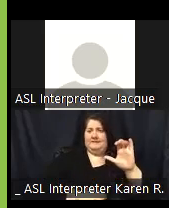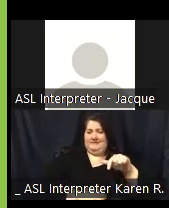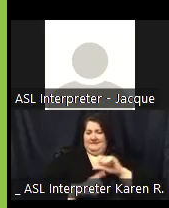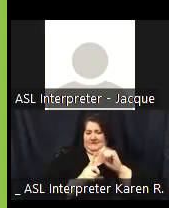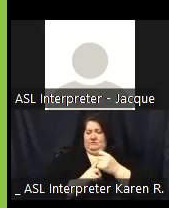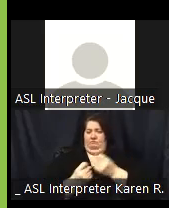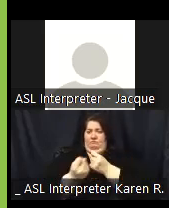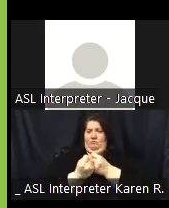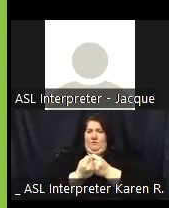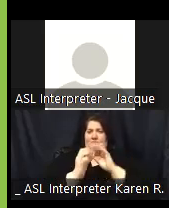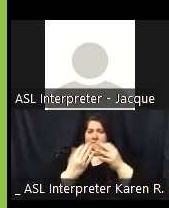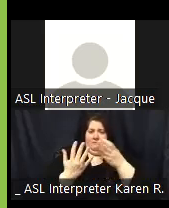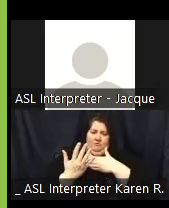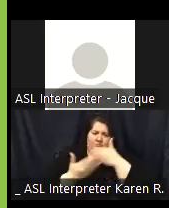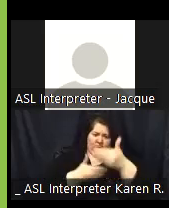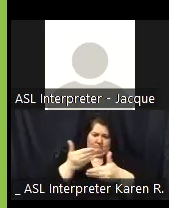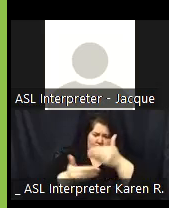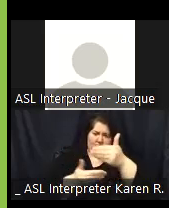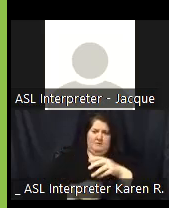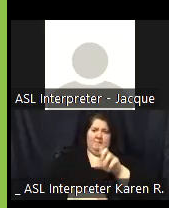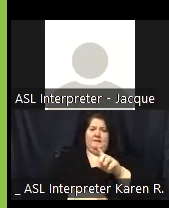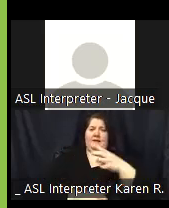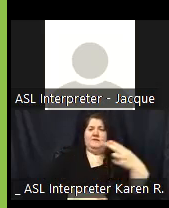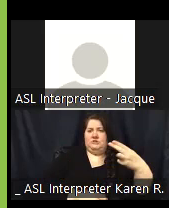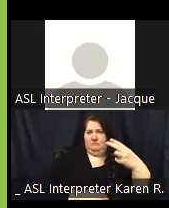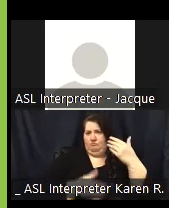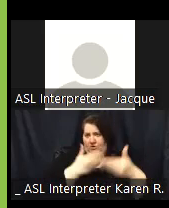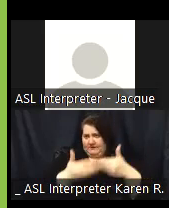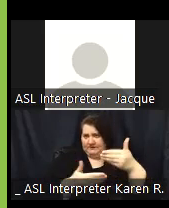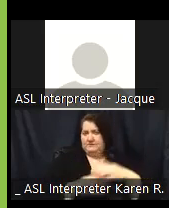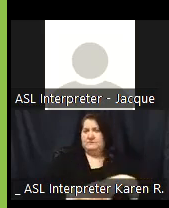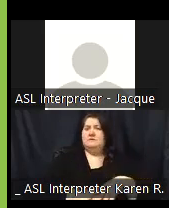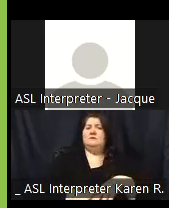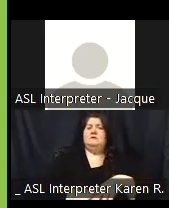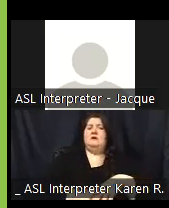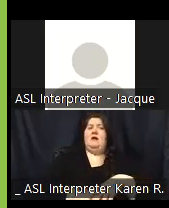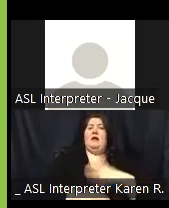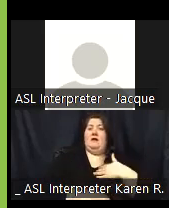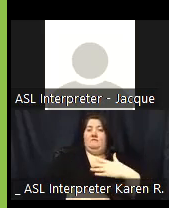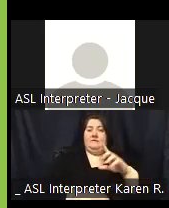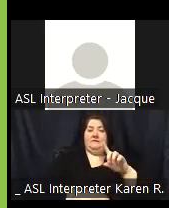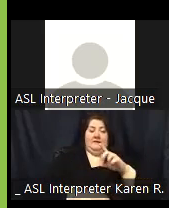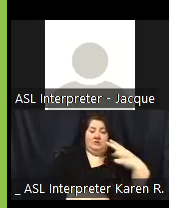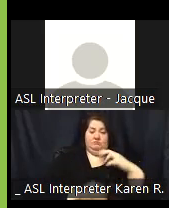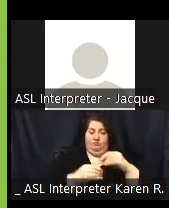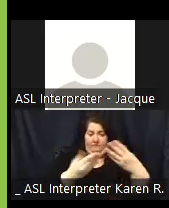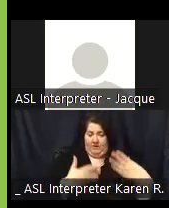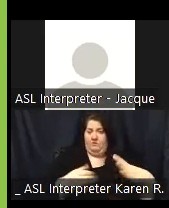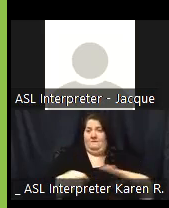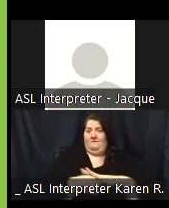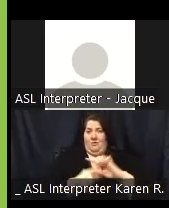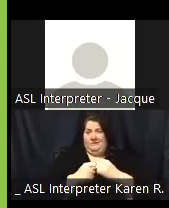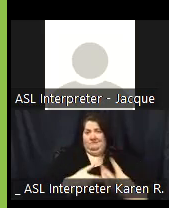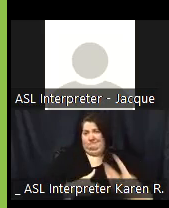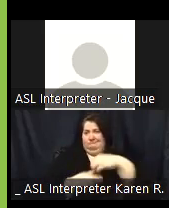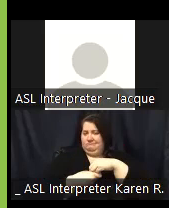through the next steps of the ESIT DHH process and include the DHH provider as a full team member every step of the way. They would